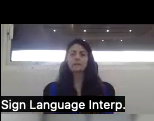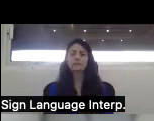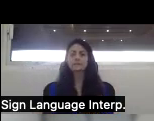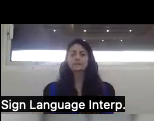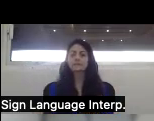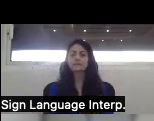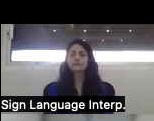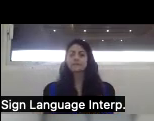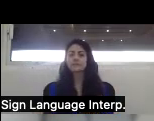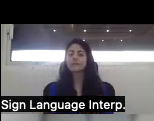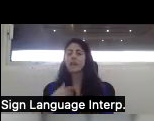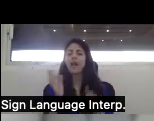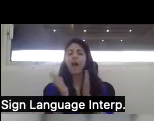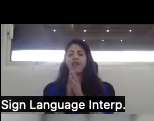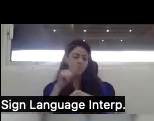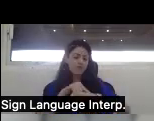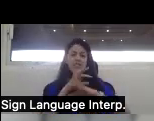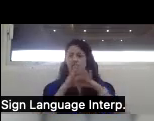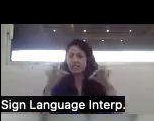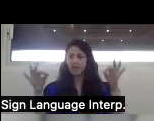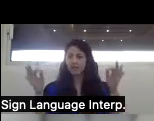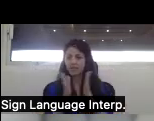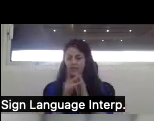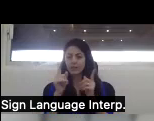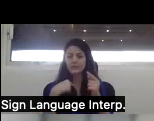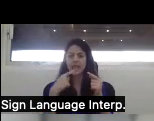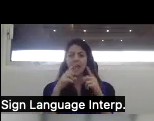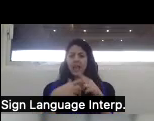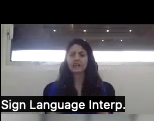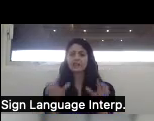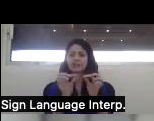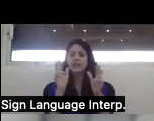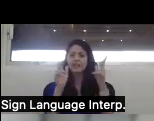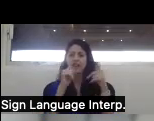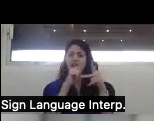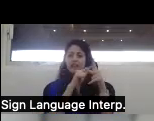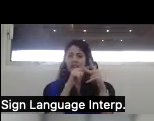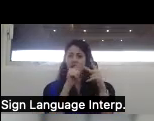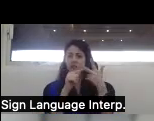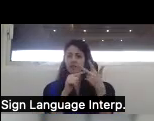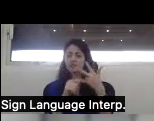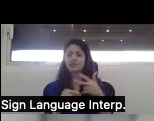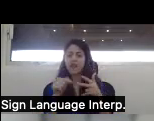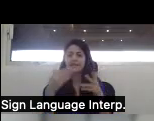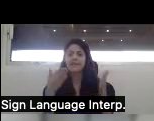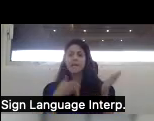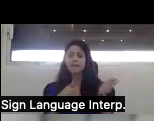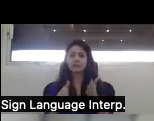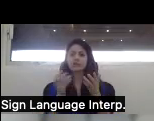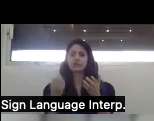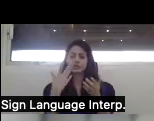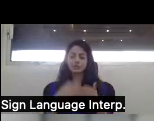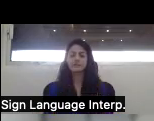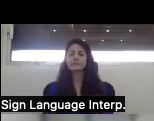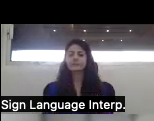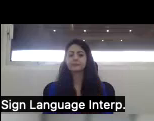much. So I will just mention 3 points about this program, which I think are worthwhile highlighting and